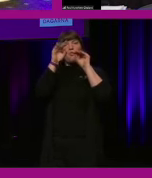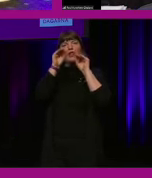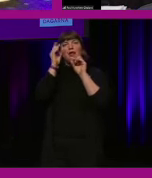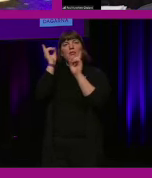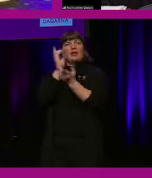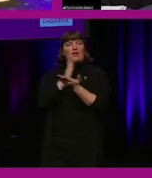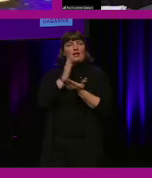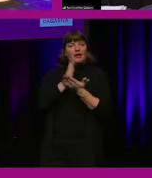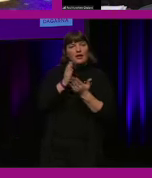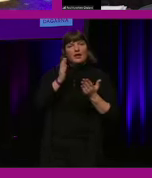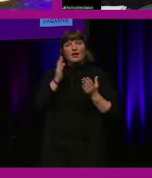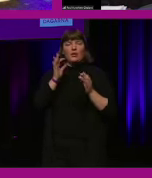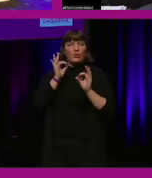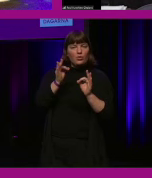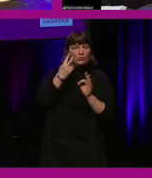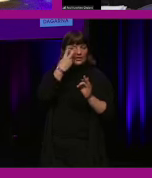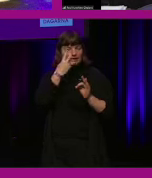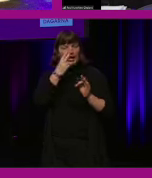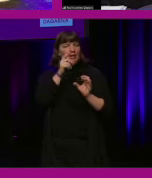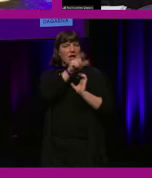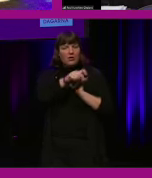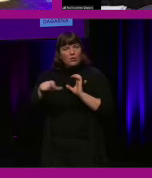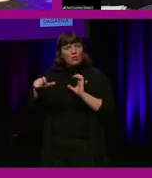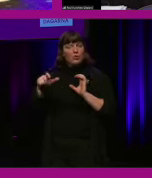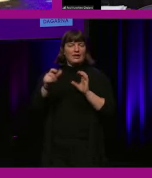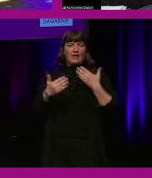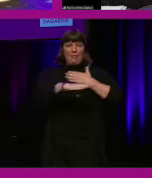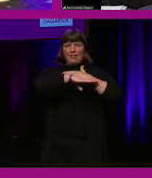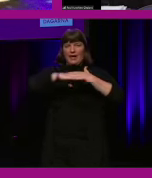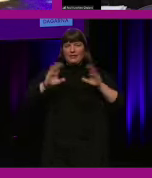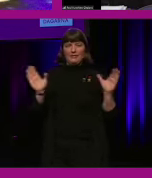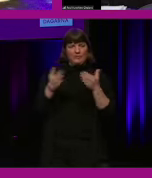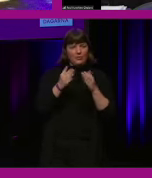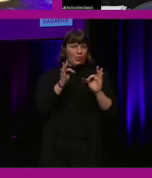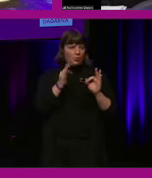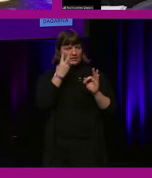narrow understanding of implementation. It's a very narrow understanding of accountability.